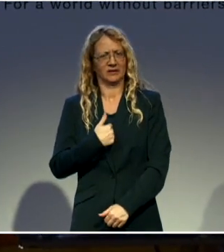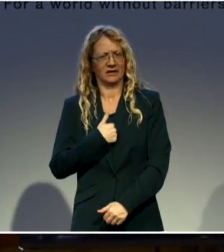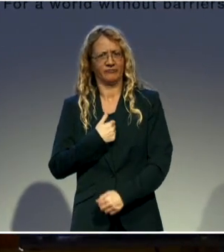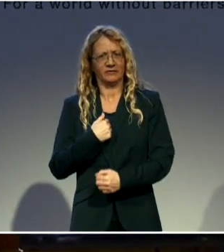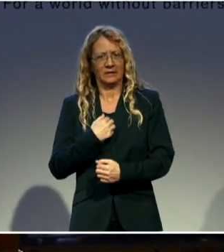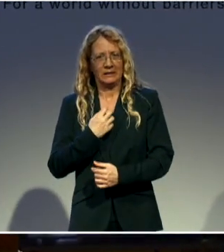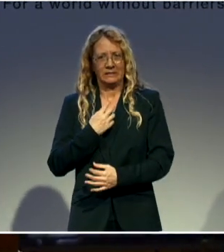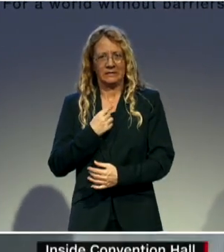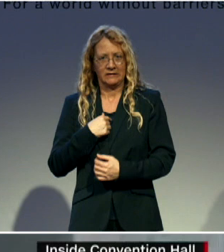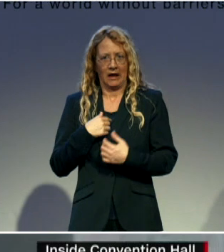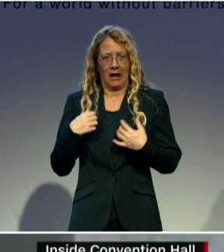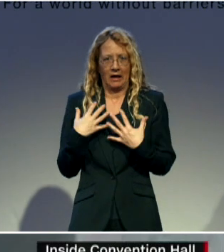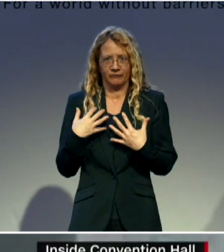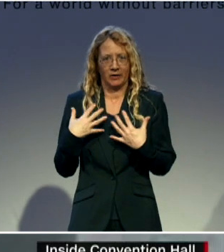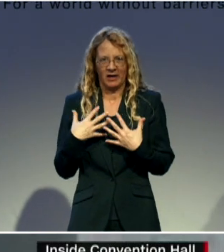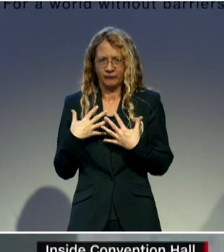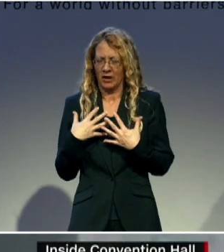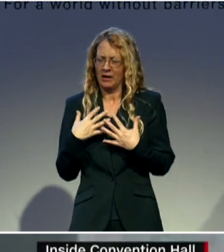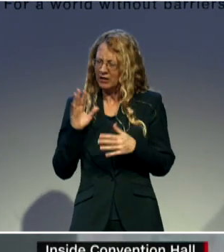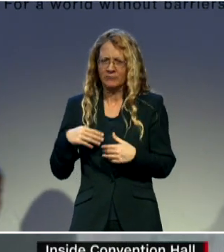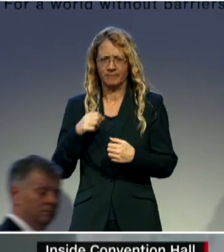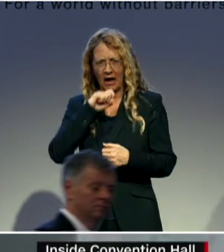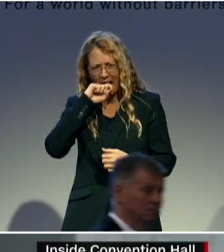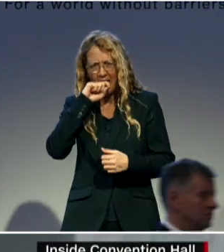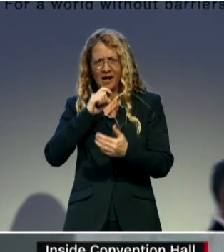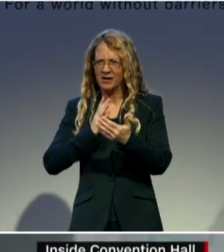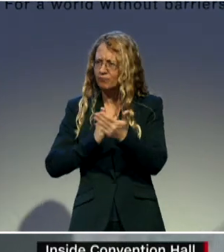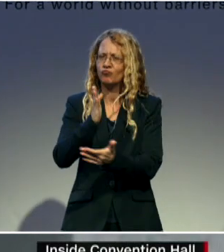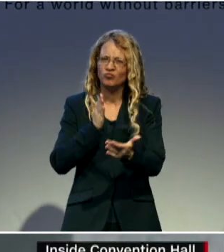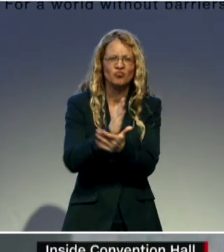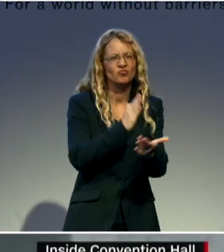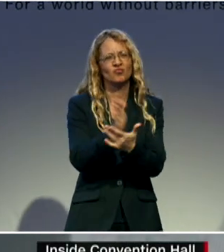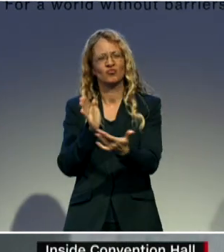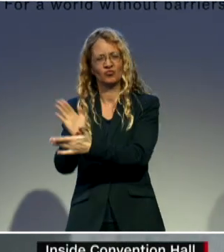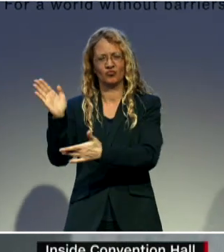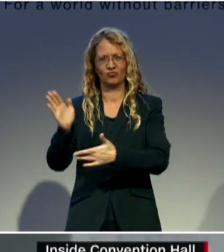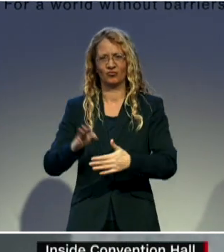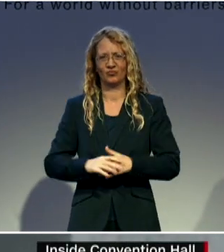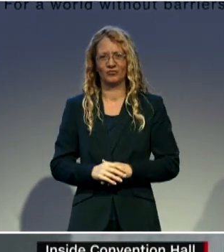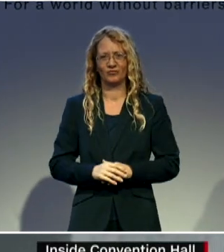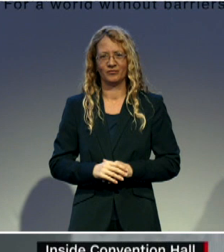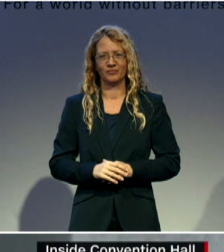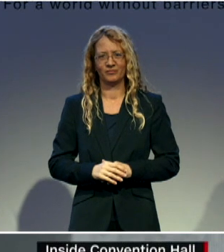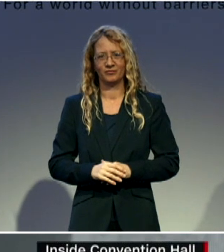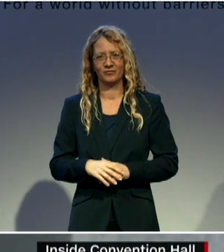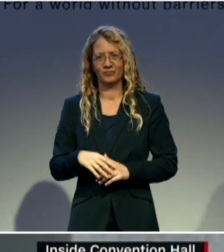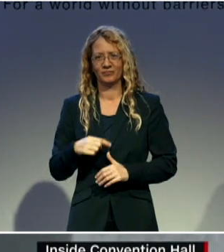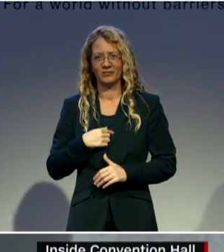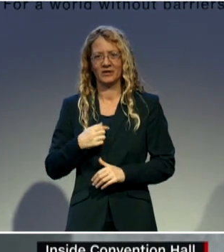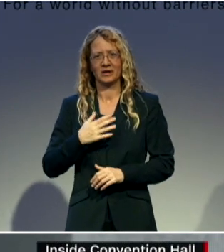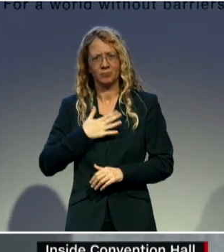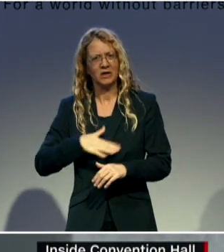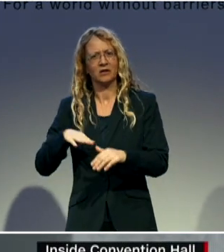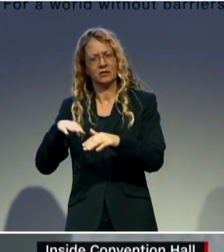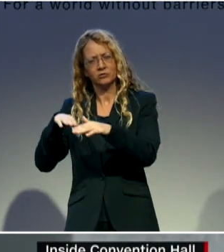scared me all the time. When we support access to education and employment opportunities for